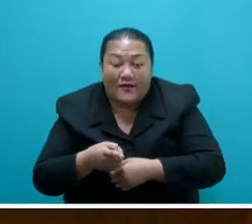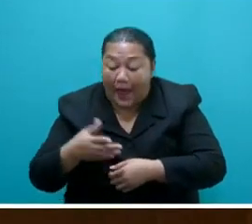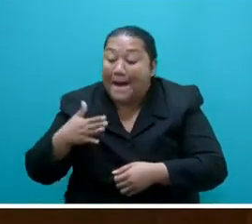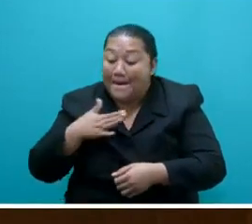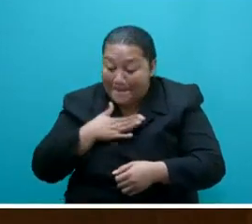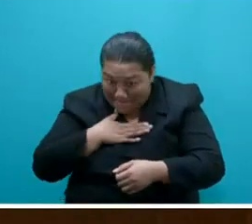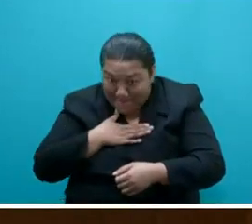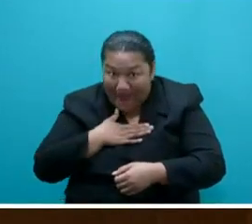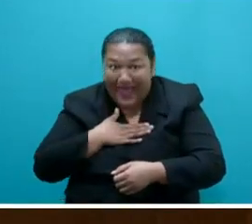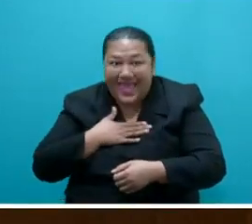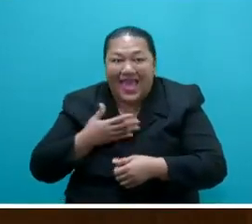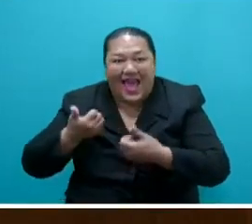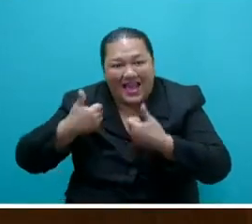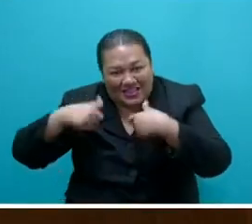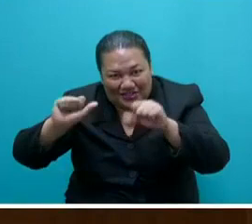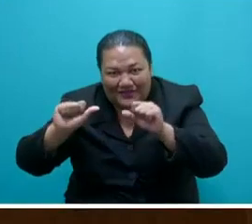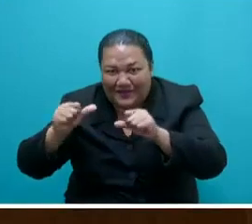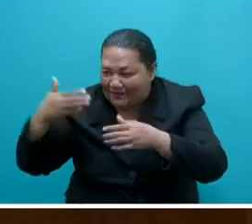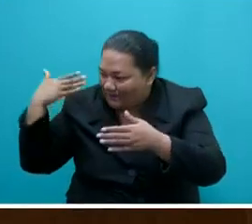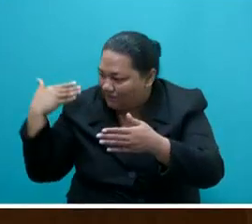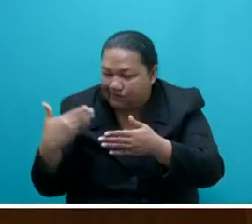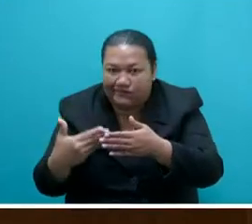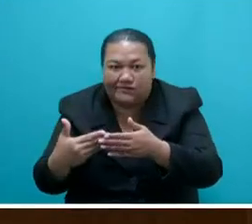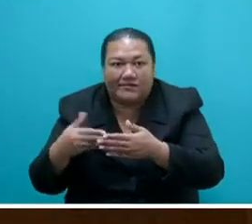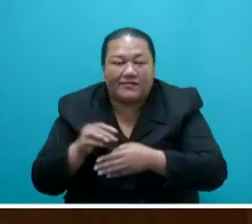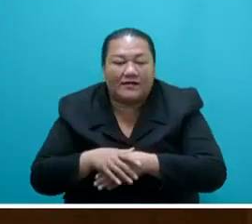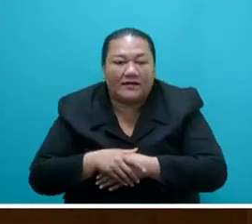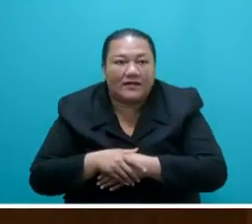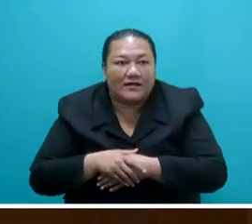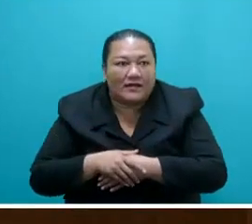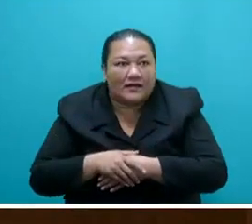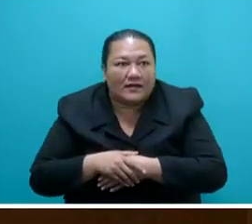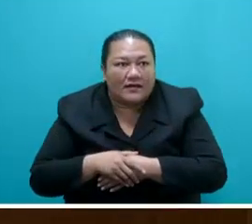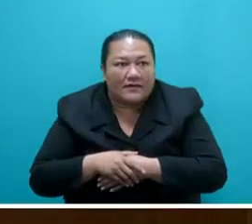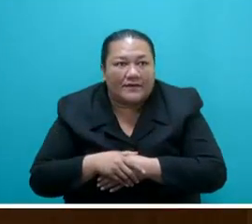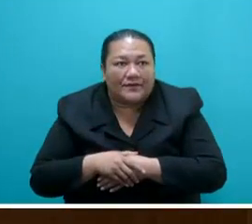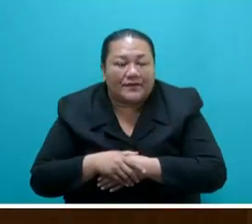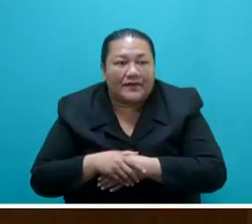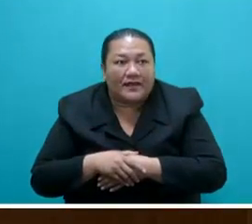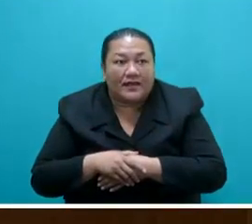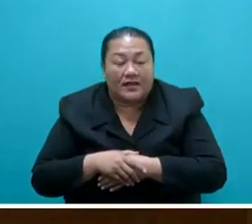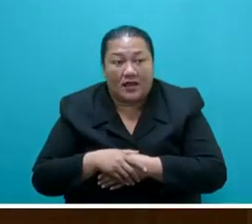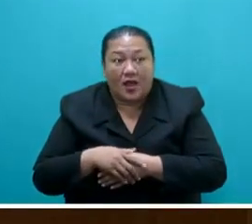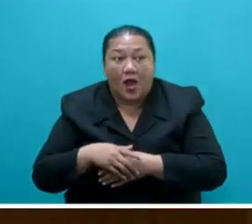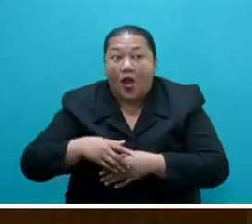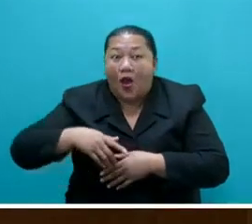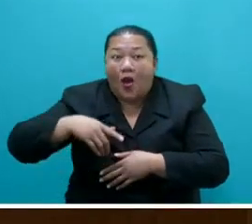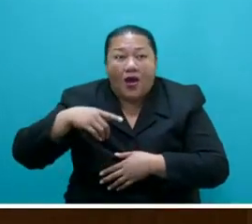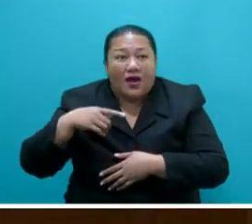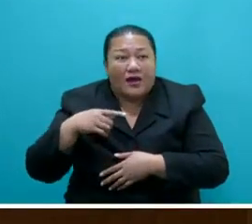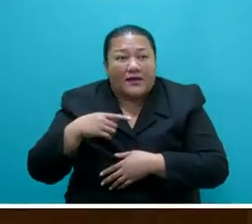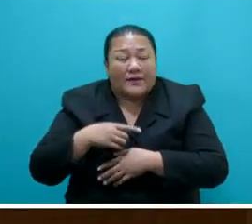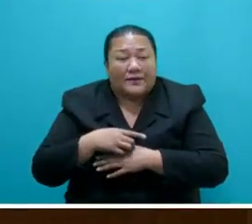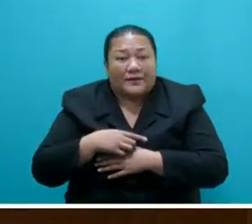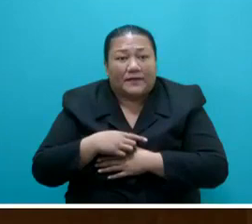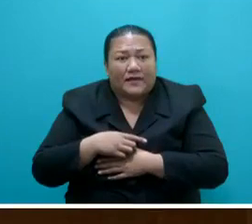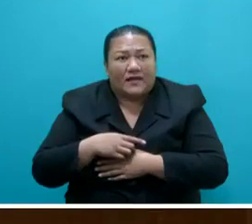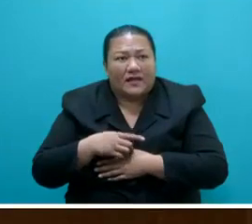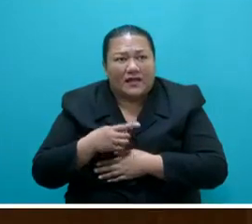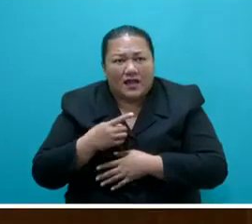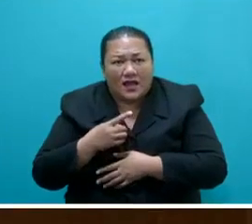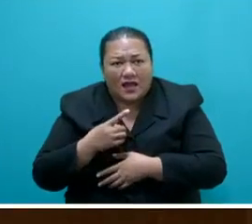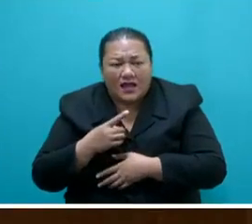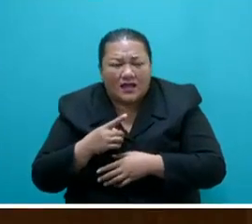But the bigger question, Honorable Speaker, is why don't we see any anger from the opposition on real